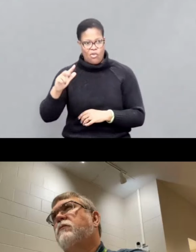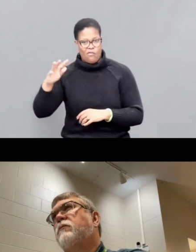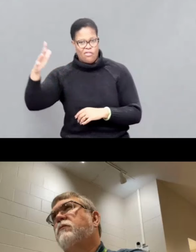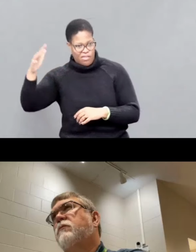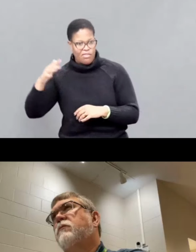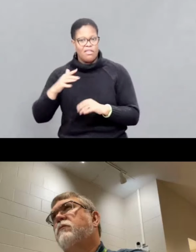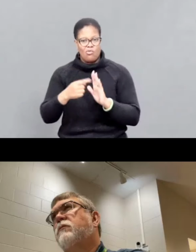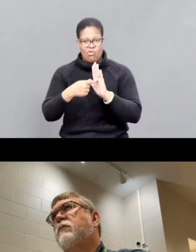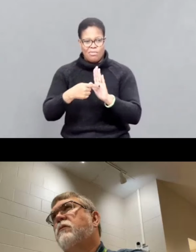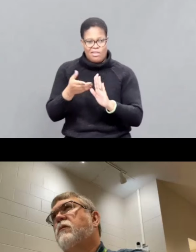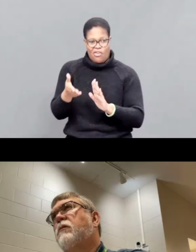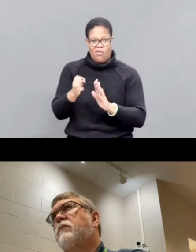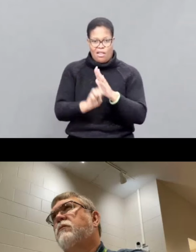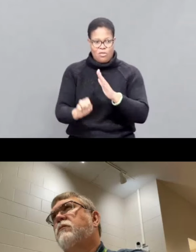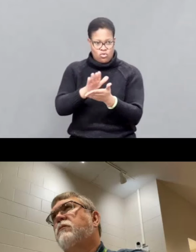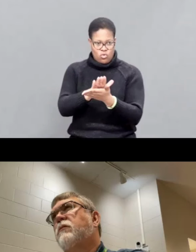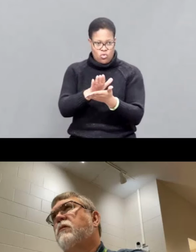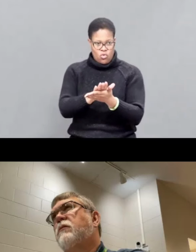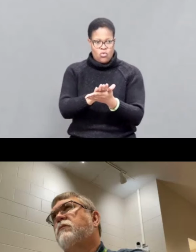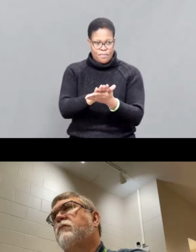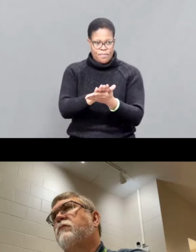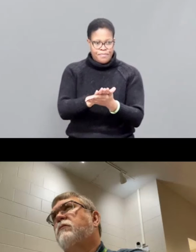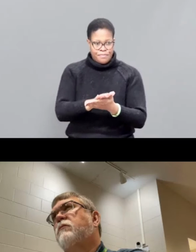elementary school.